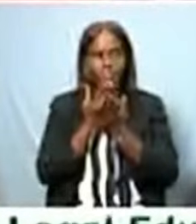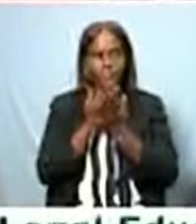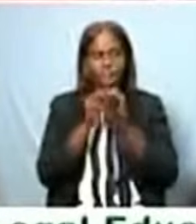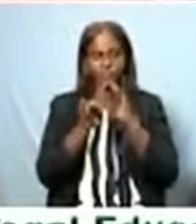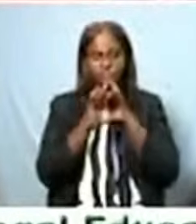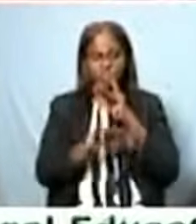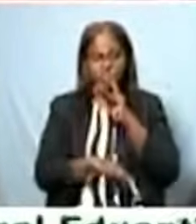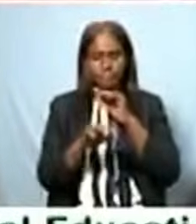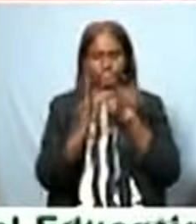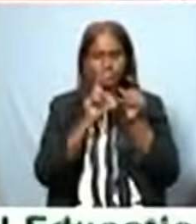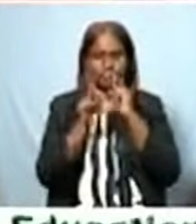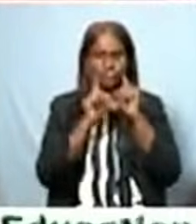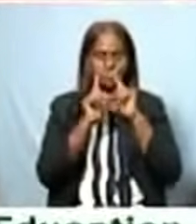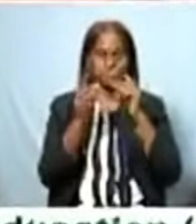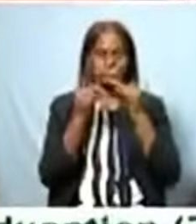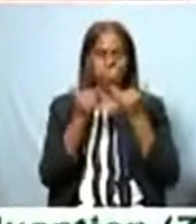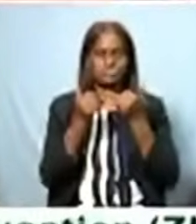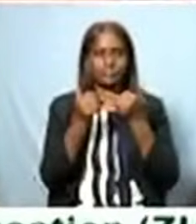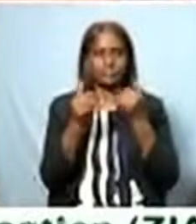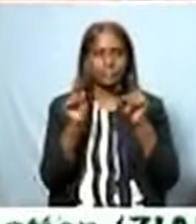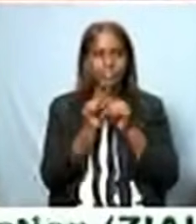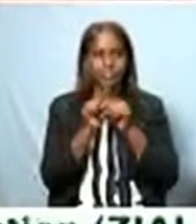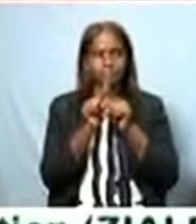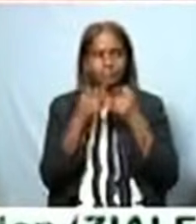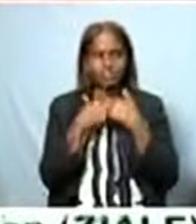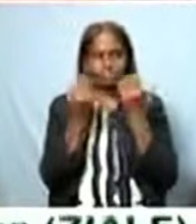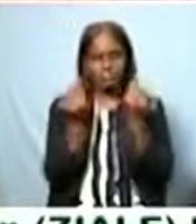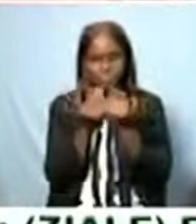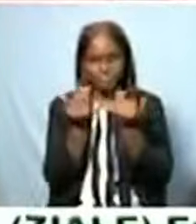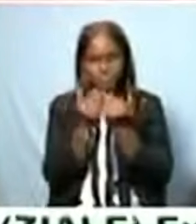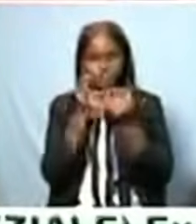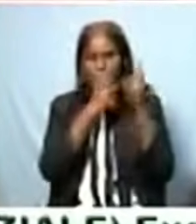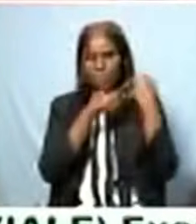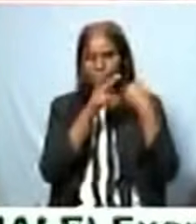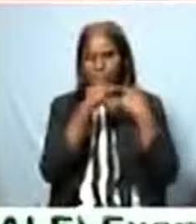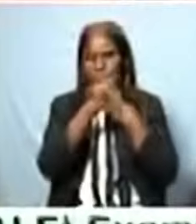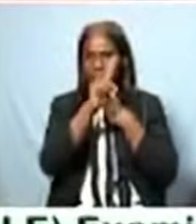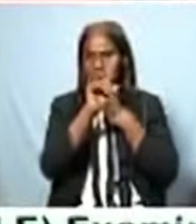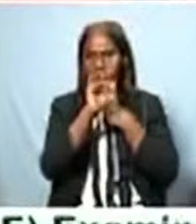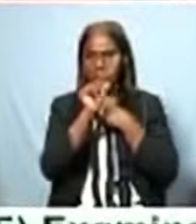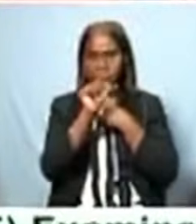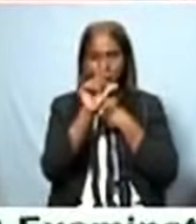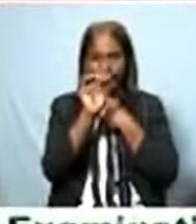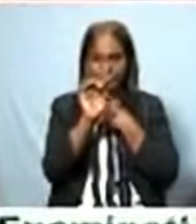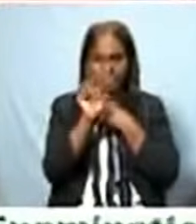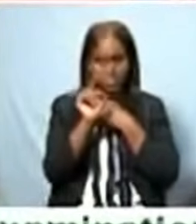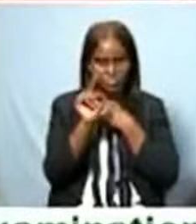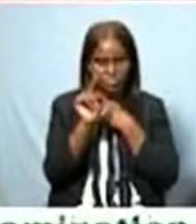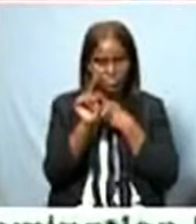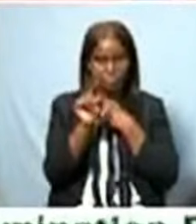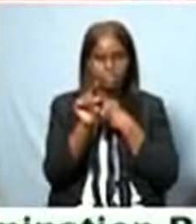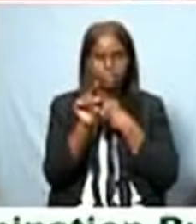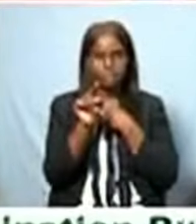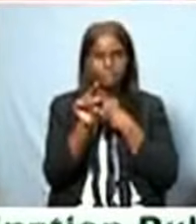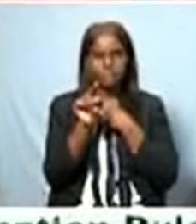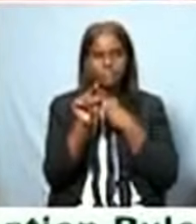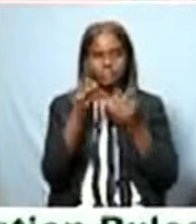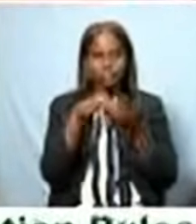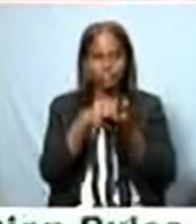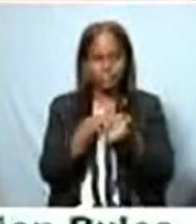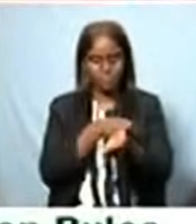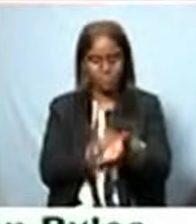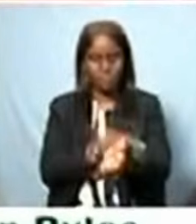under consideration seeks that we revise the Zambia Institute of Advanced Legal Education